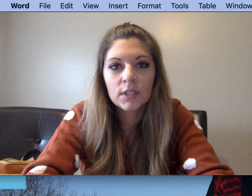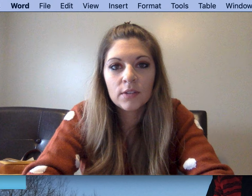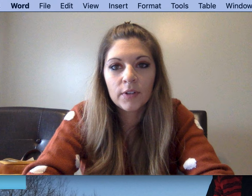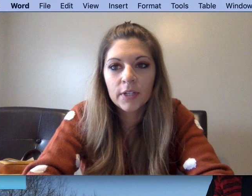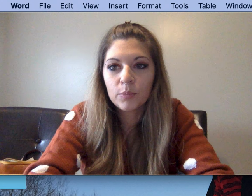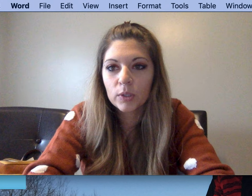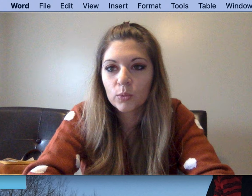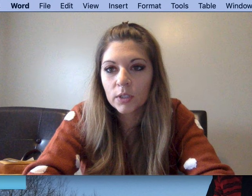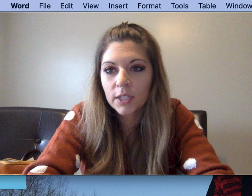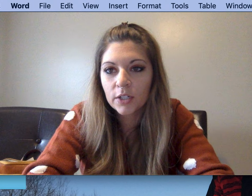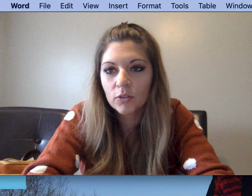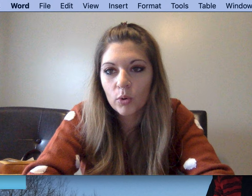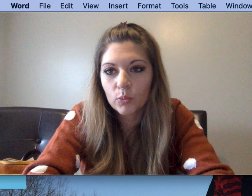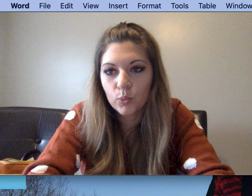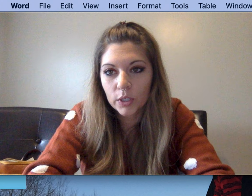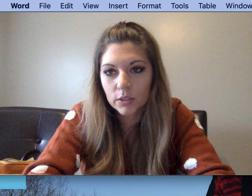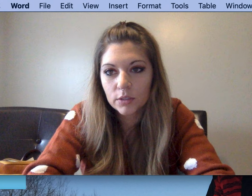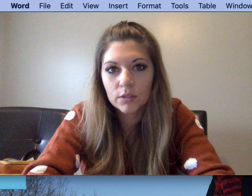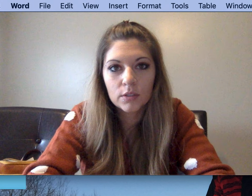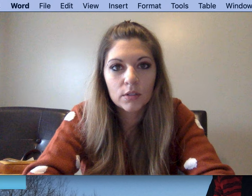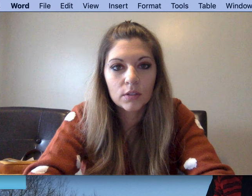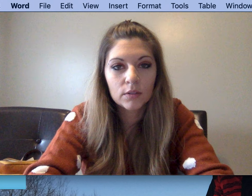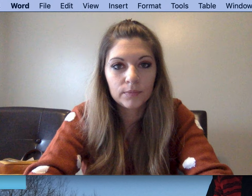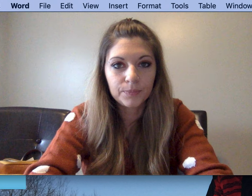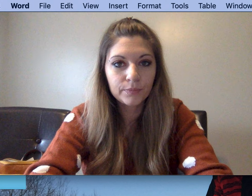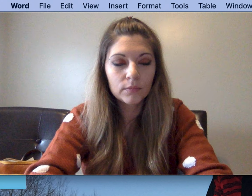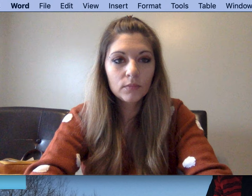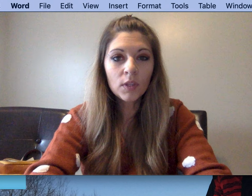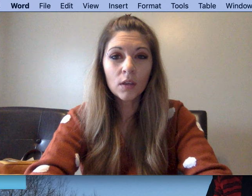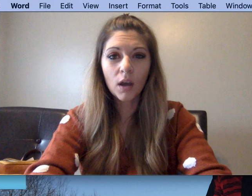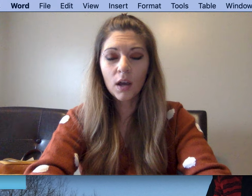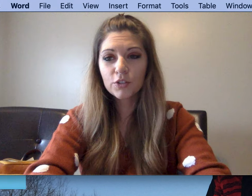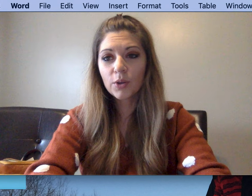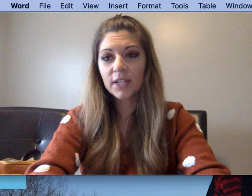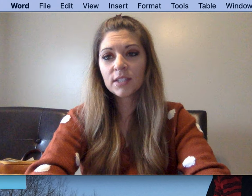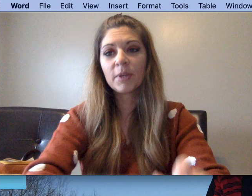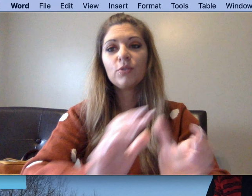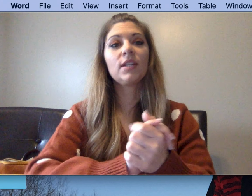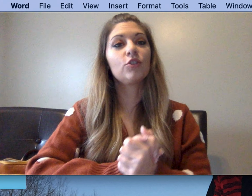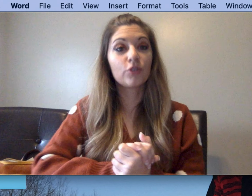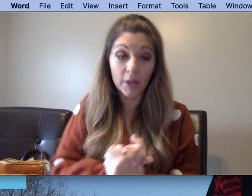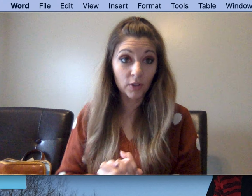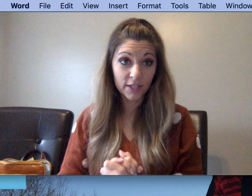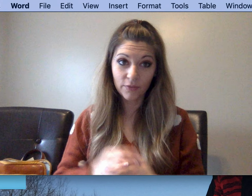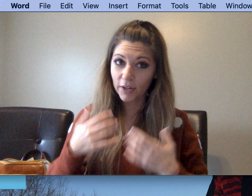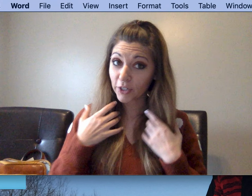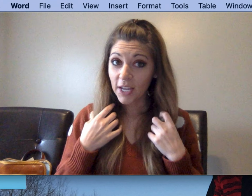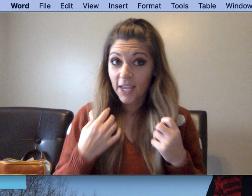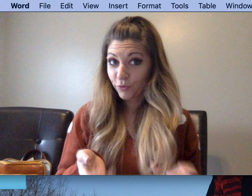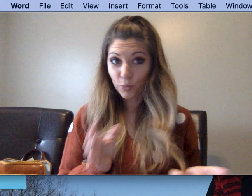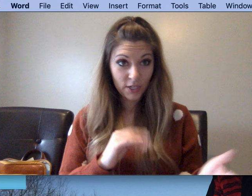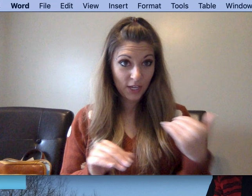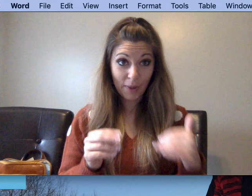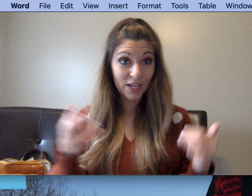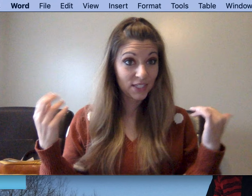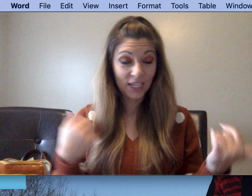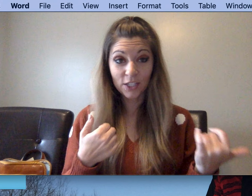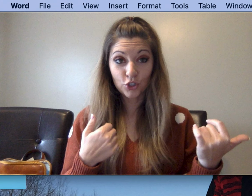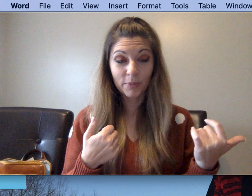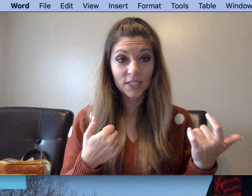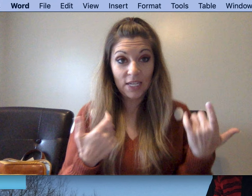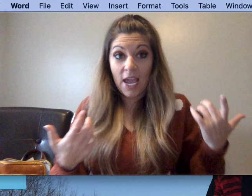used is a very important word here, or works. So anytime I use an instrumental classifier, and if you want to think about it